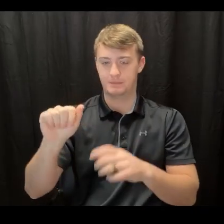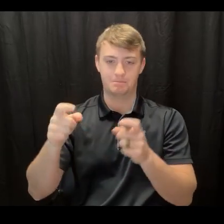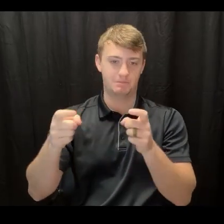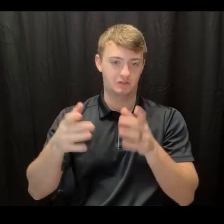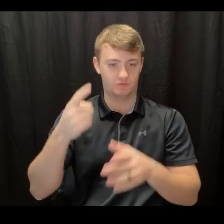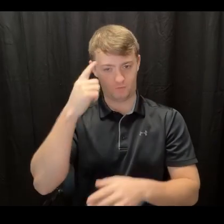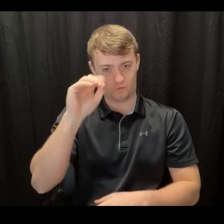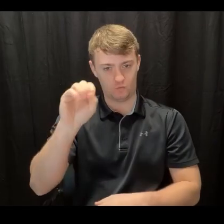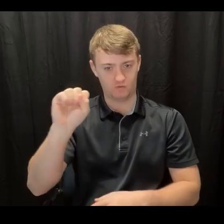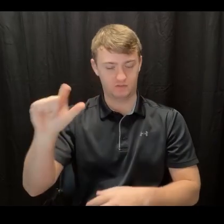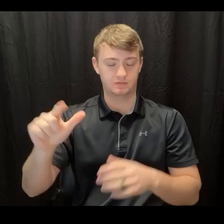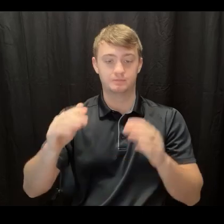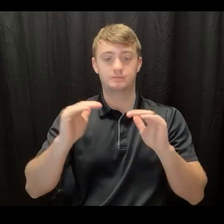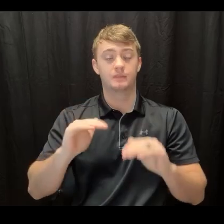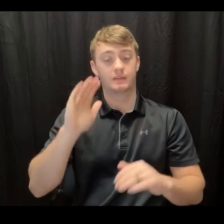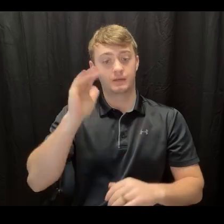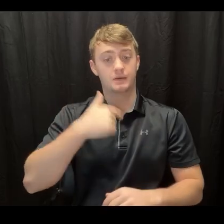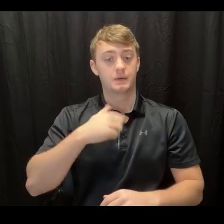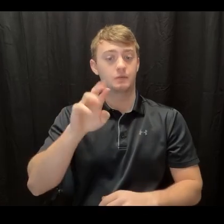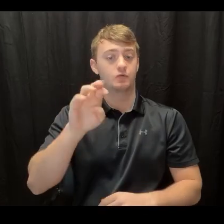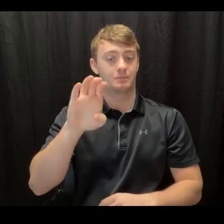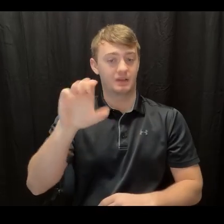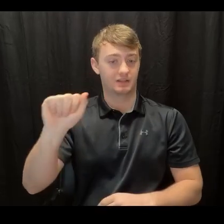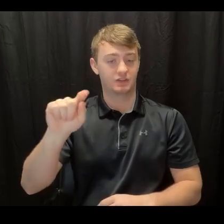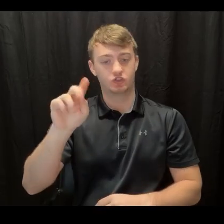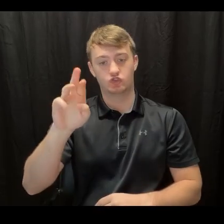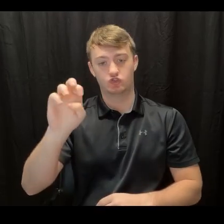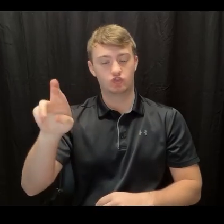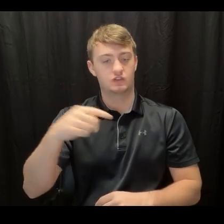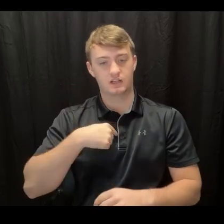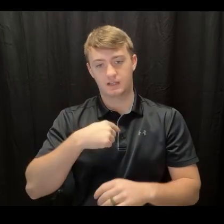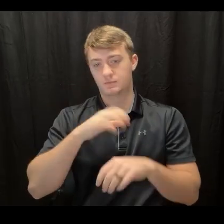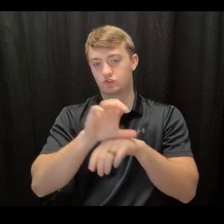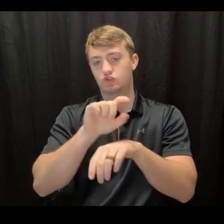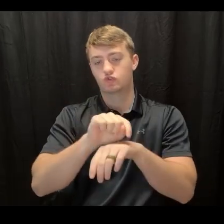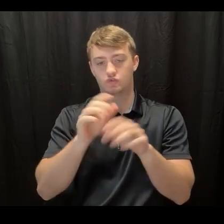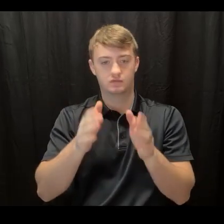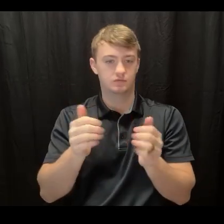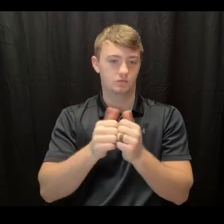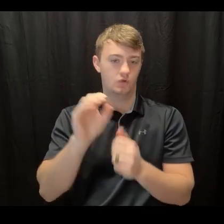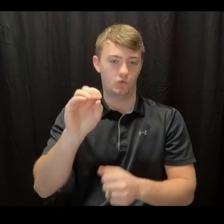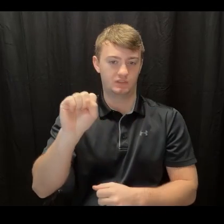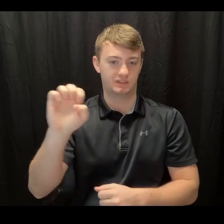OCL. Hello, my name is Rebecca Turner, and I'm a consultant with NOCL.